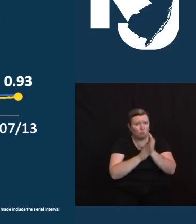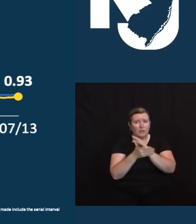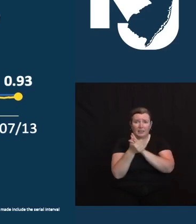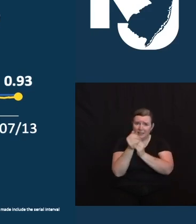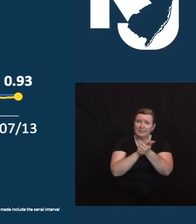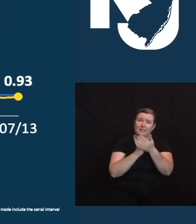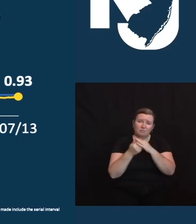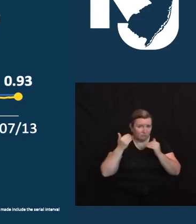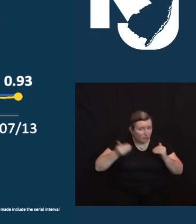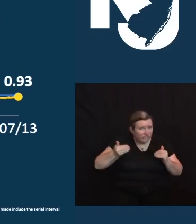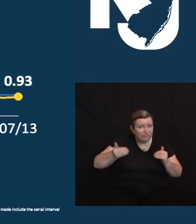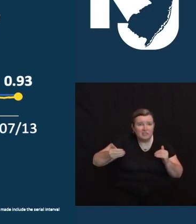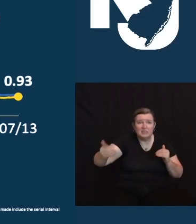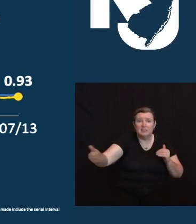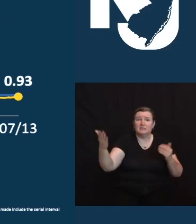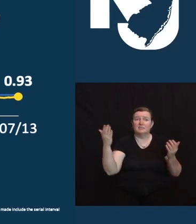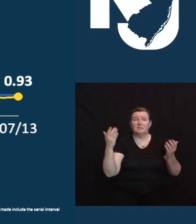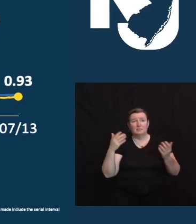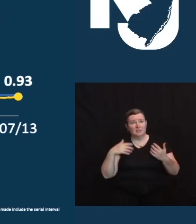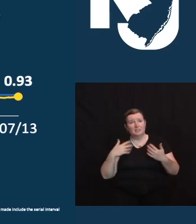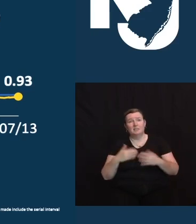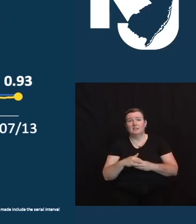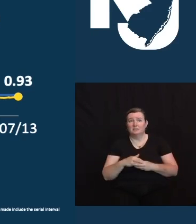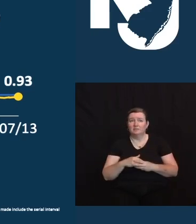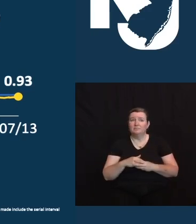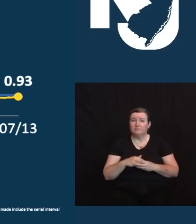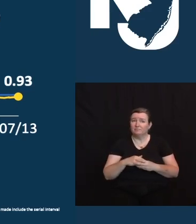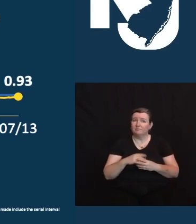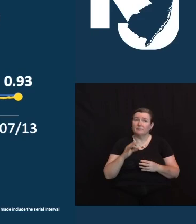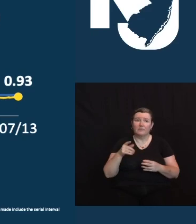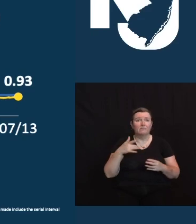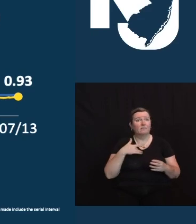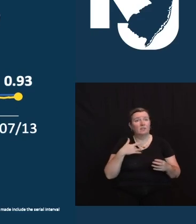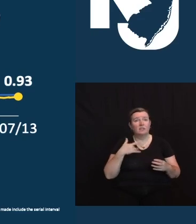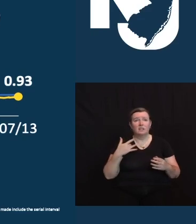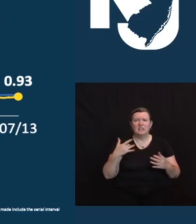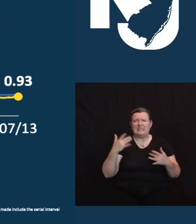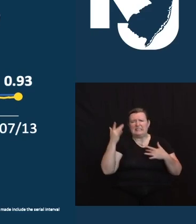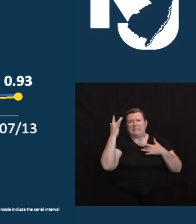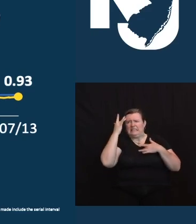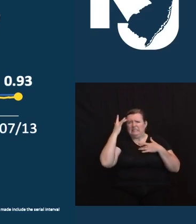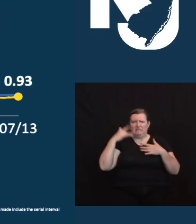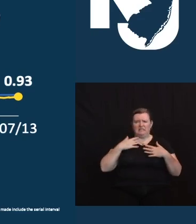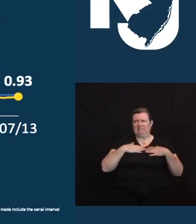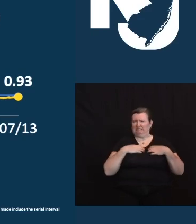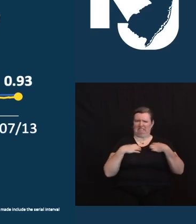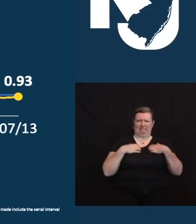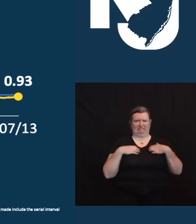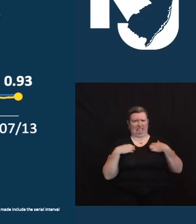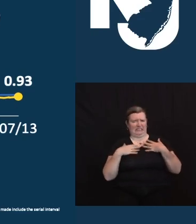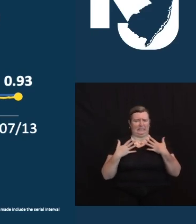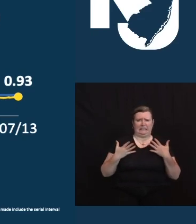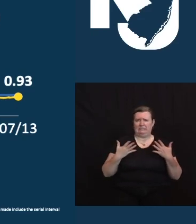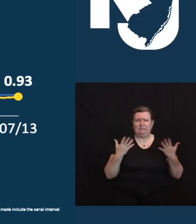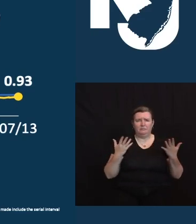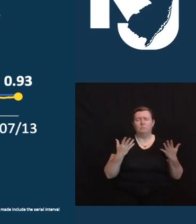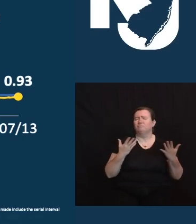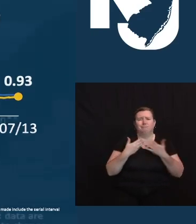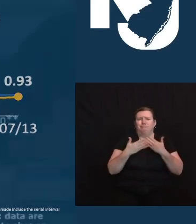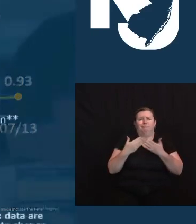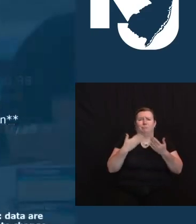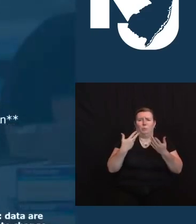at least 20 seconds, and staying at home if you exhibit any symptoms of respiratory illness.